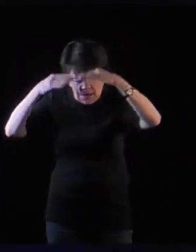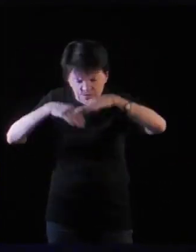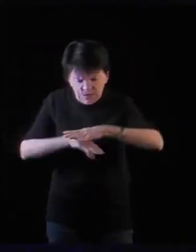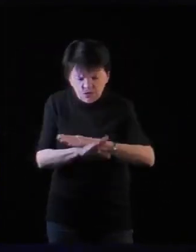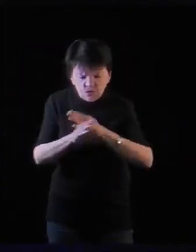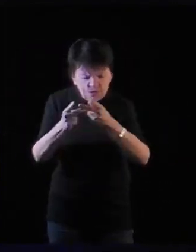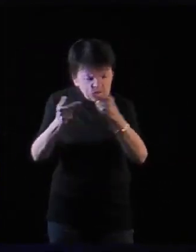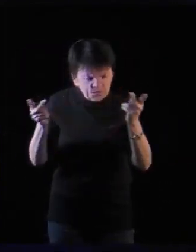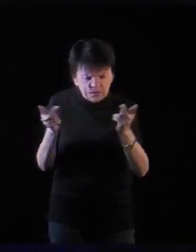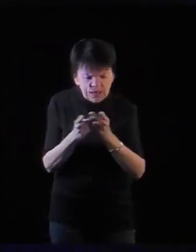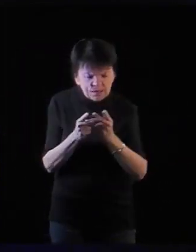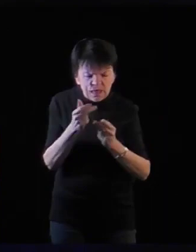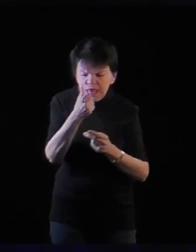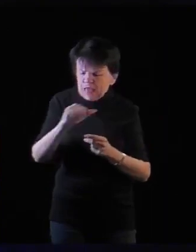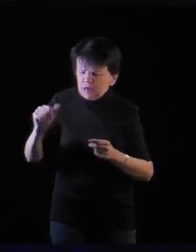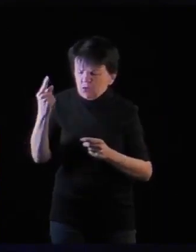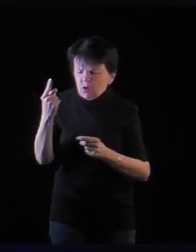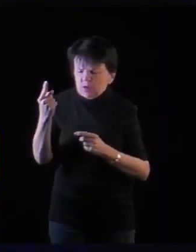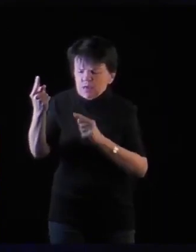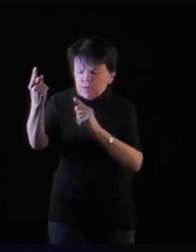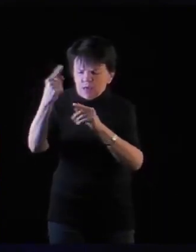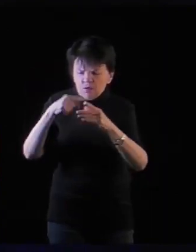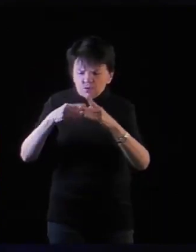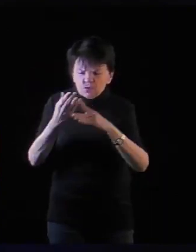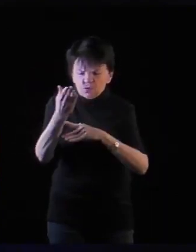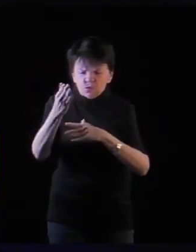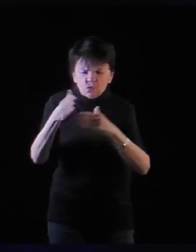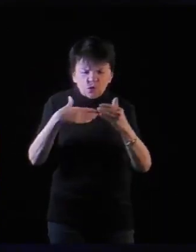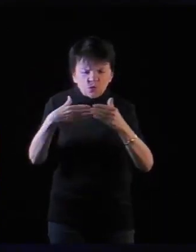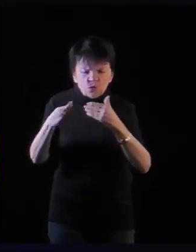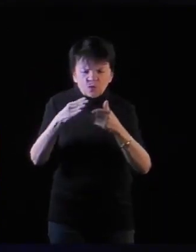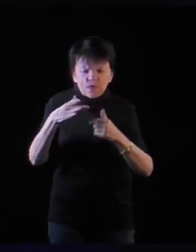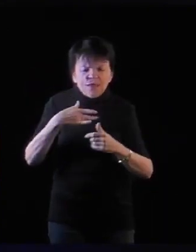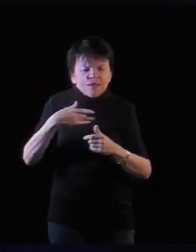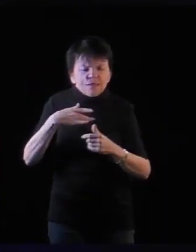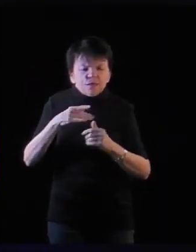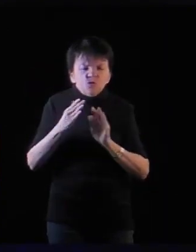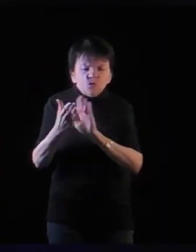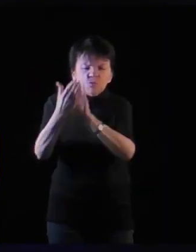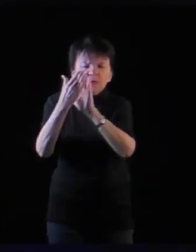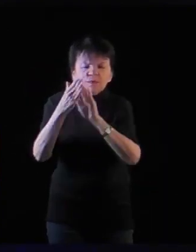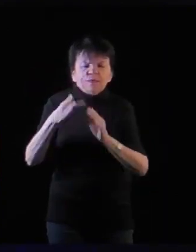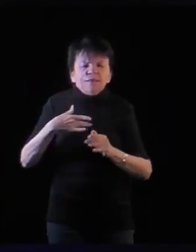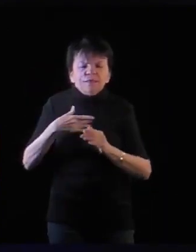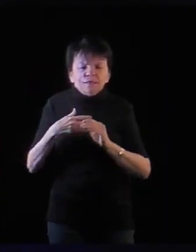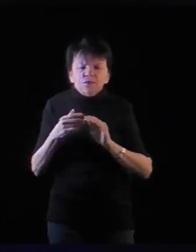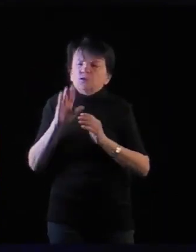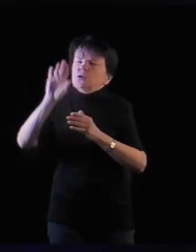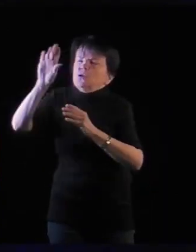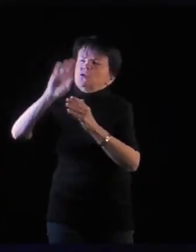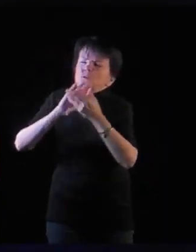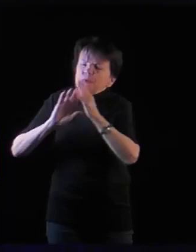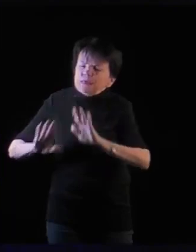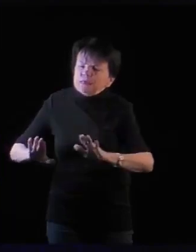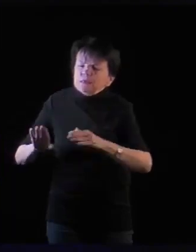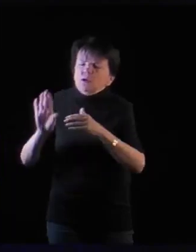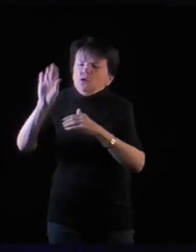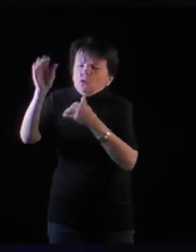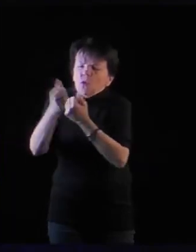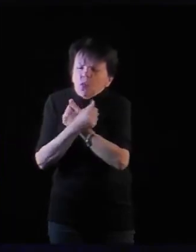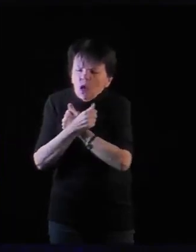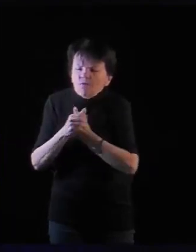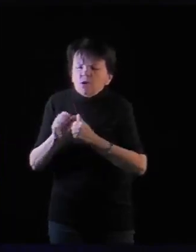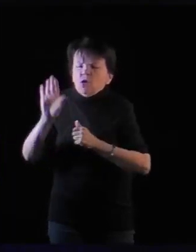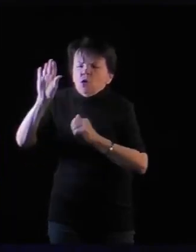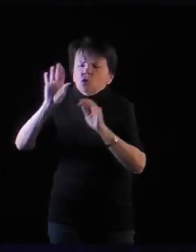And anyone who comes through these doors would sense your presence. They would sense your peace. They would sense your love. They would sense your